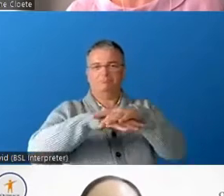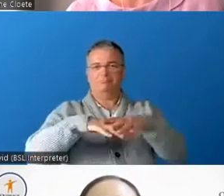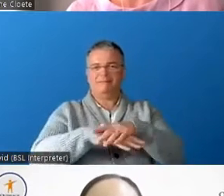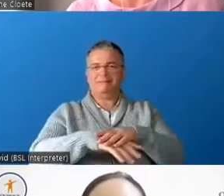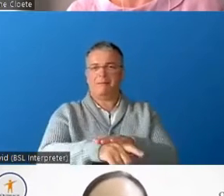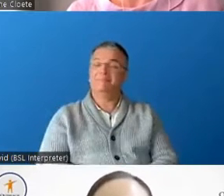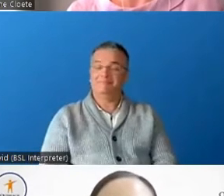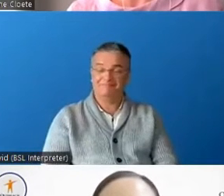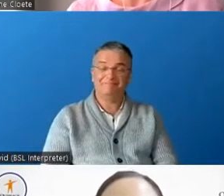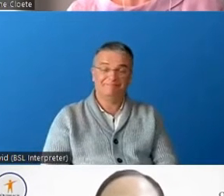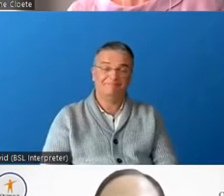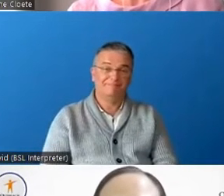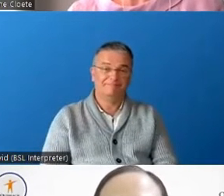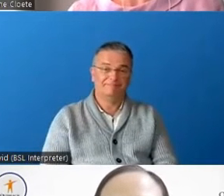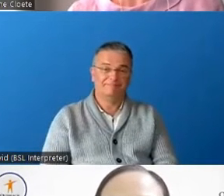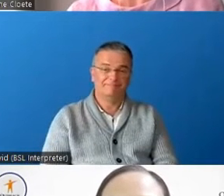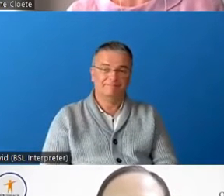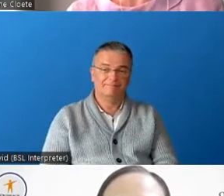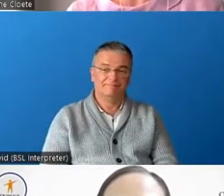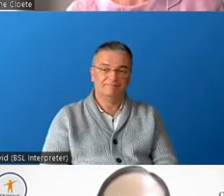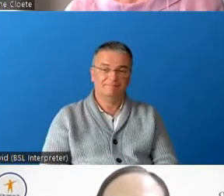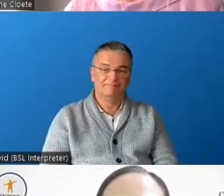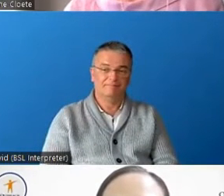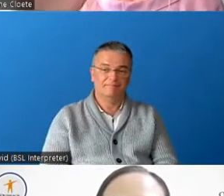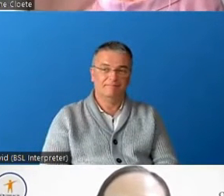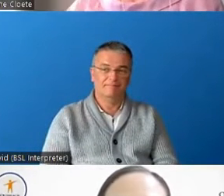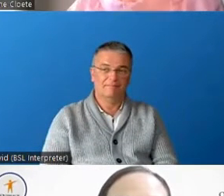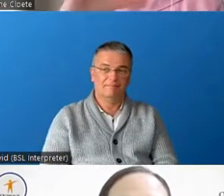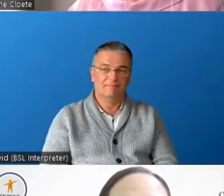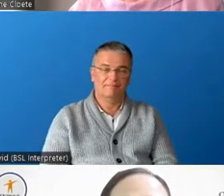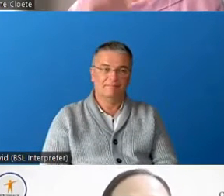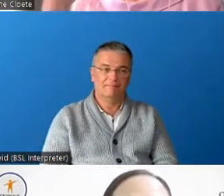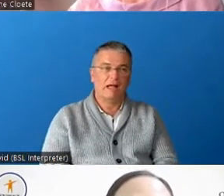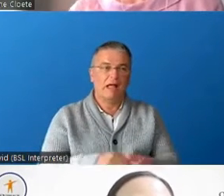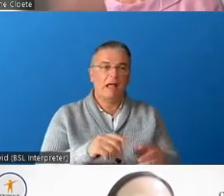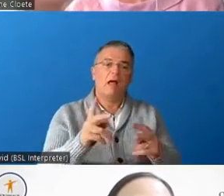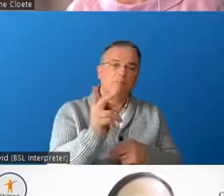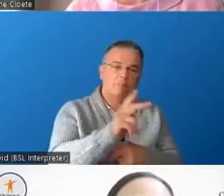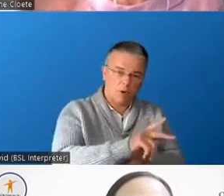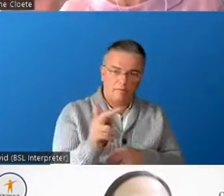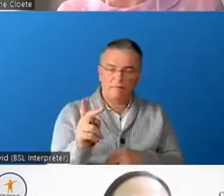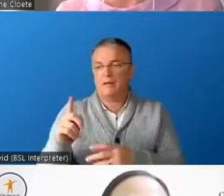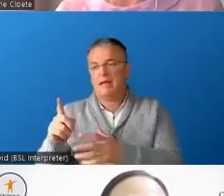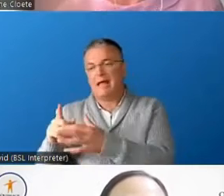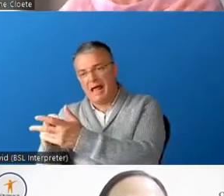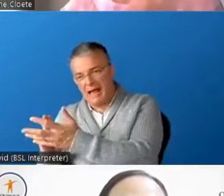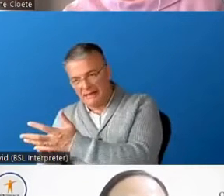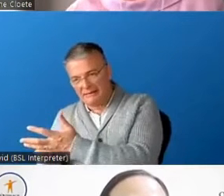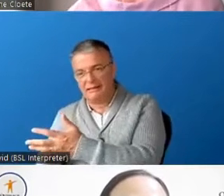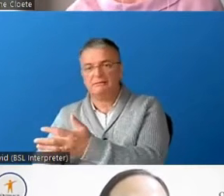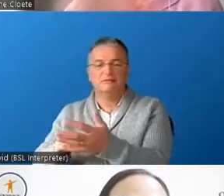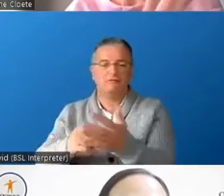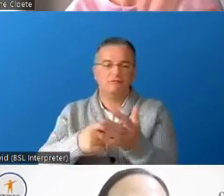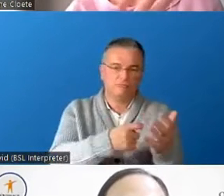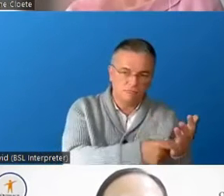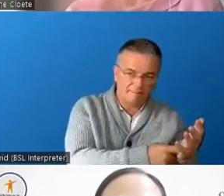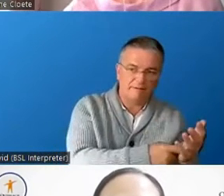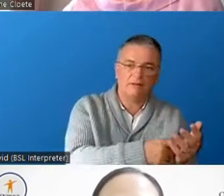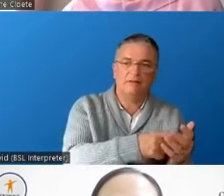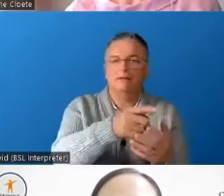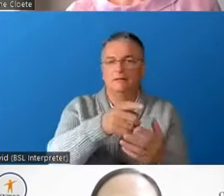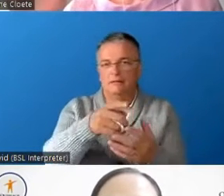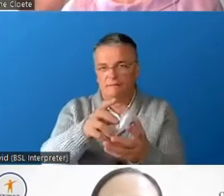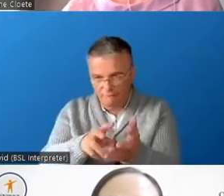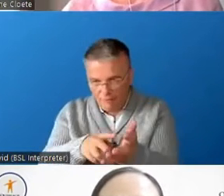far as that is concerned too. All right, so, and both Agnes, Red, Ratana, Vong, across the different